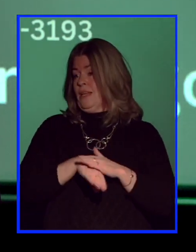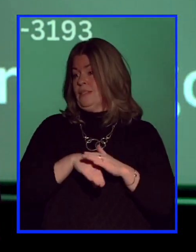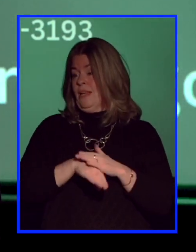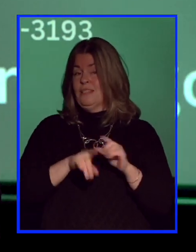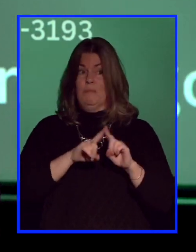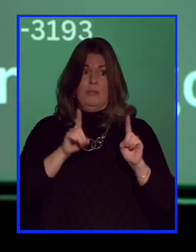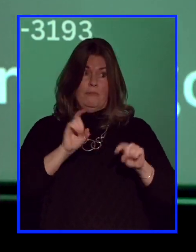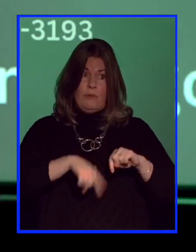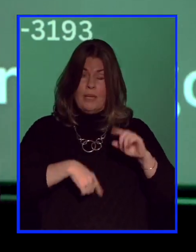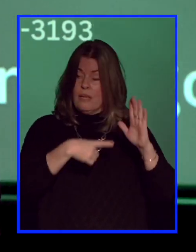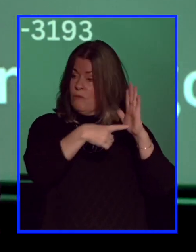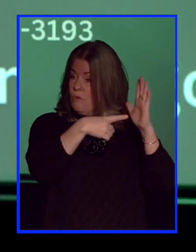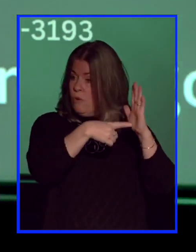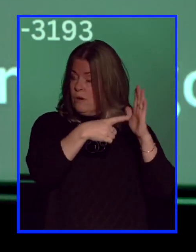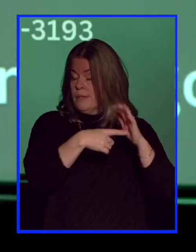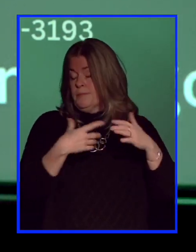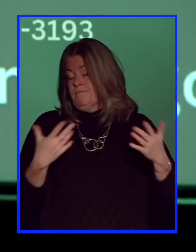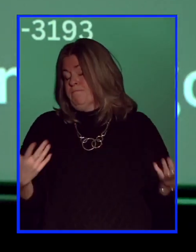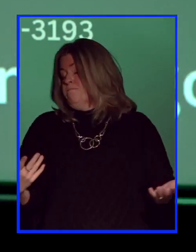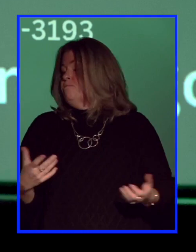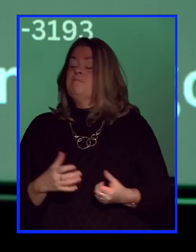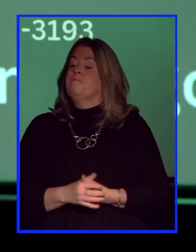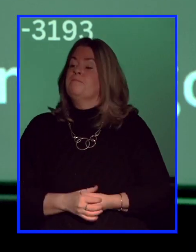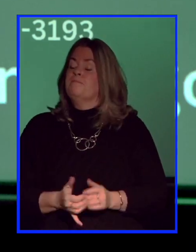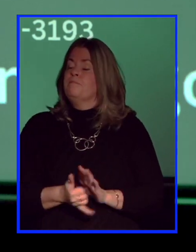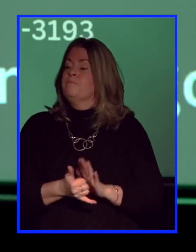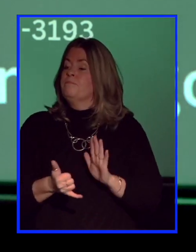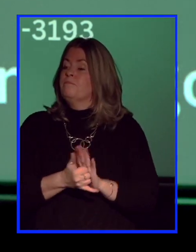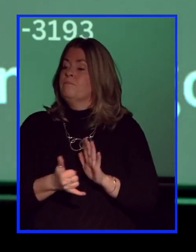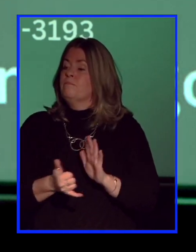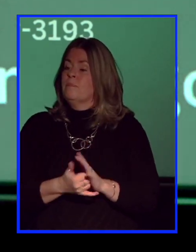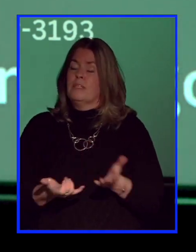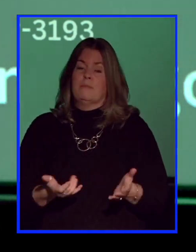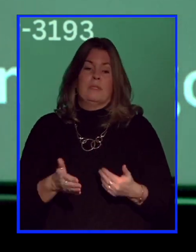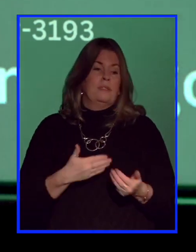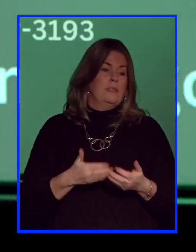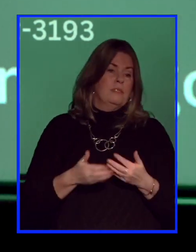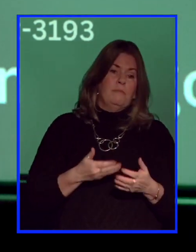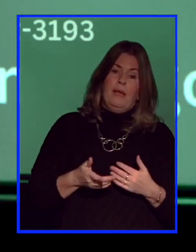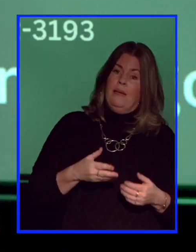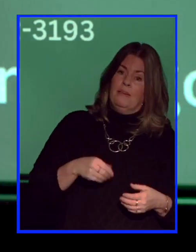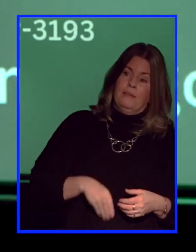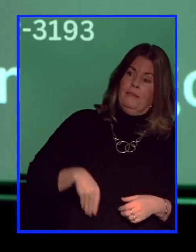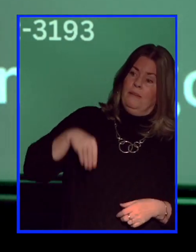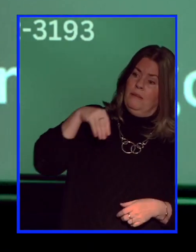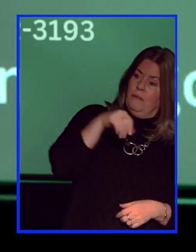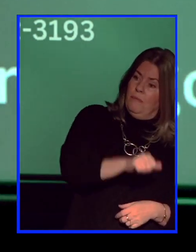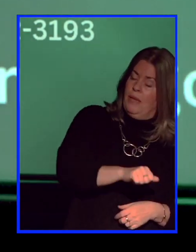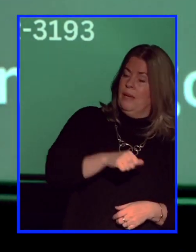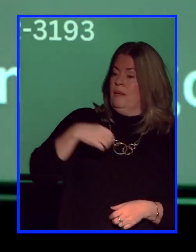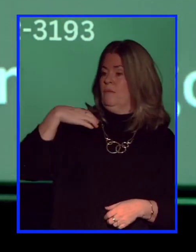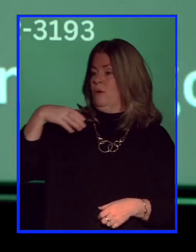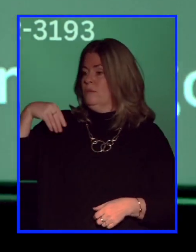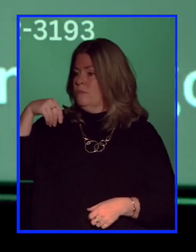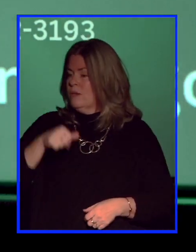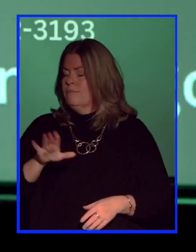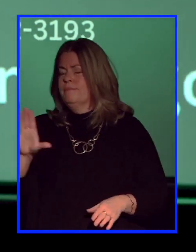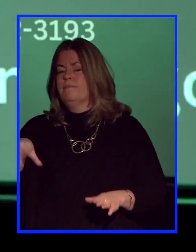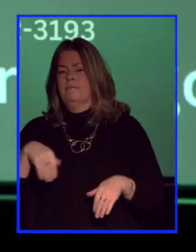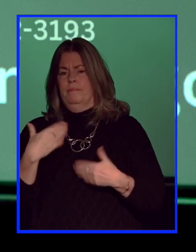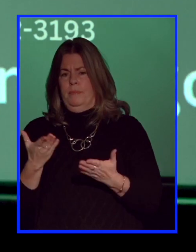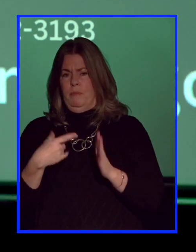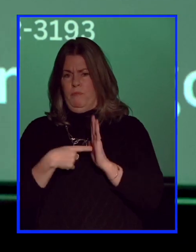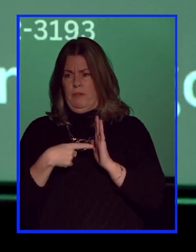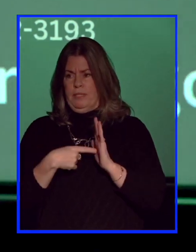going to be affordable, whether the taxpayer is paying for it, whether the employer is paying for it, or whether it's coming out of your pocket. I mean, let me give an example